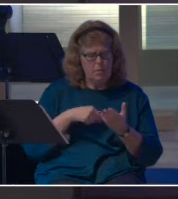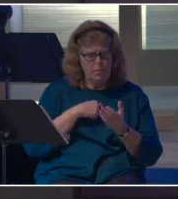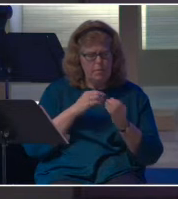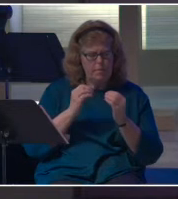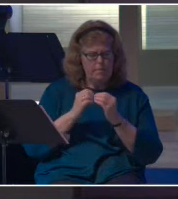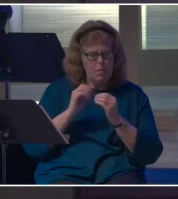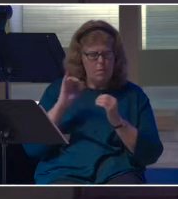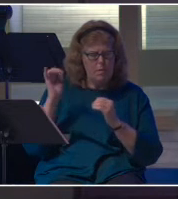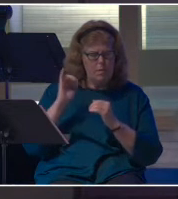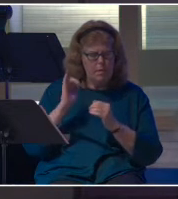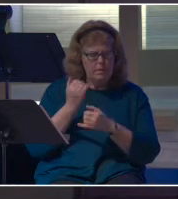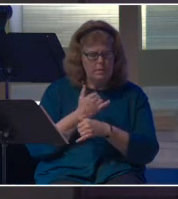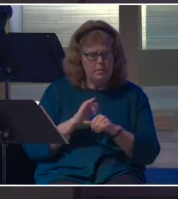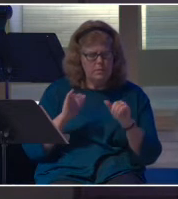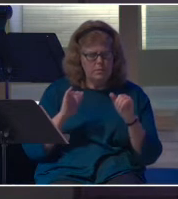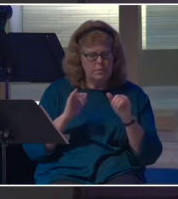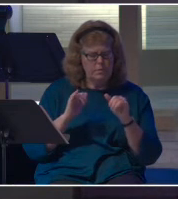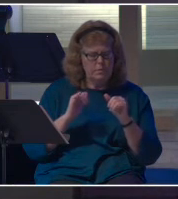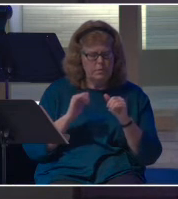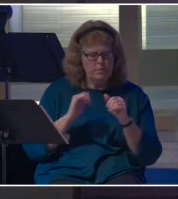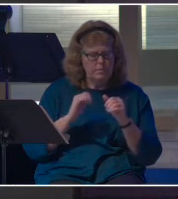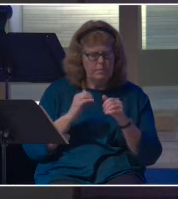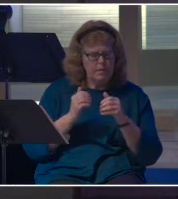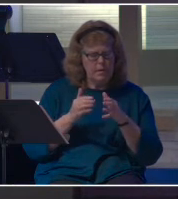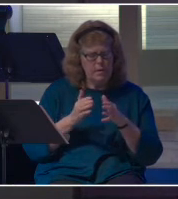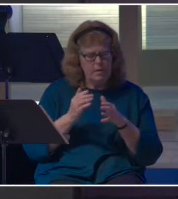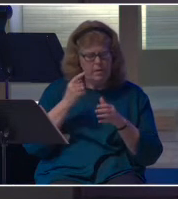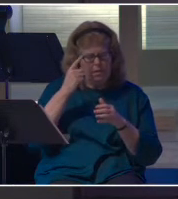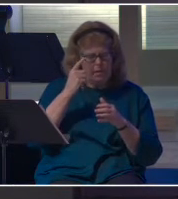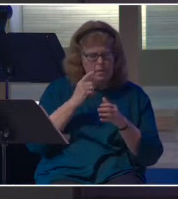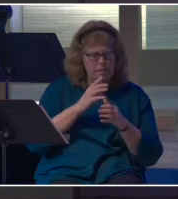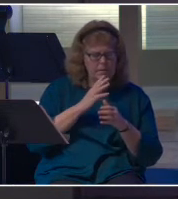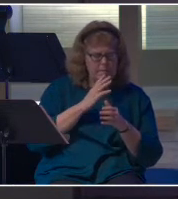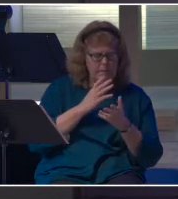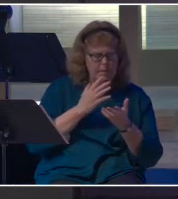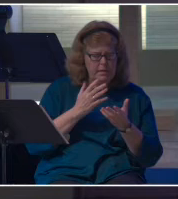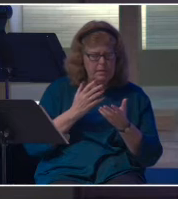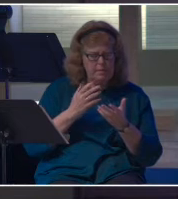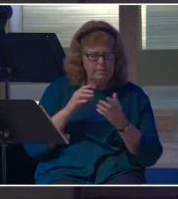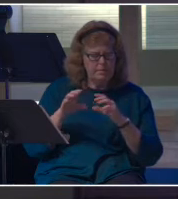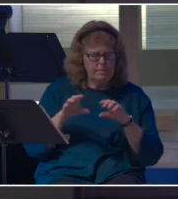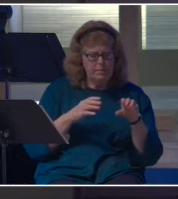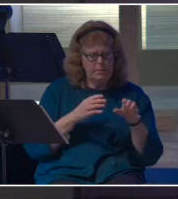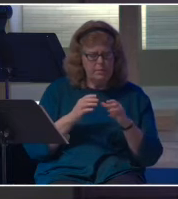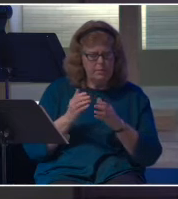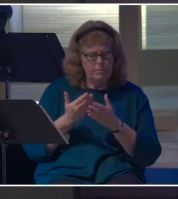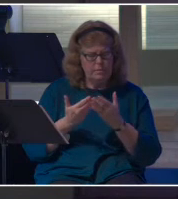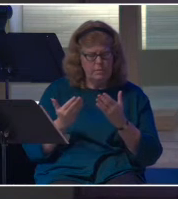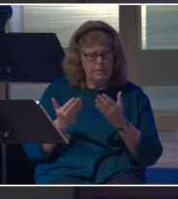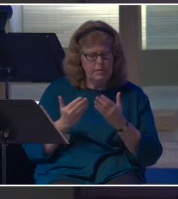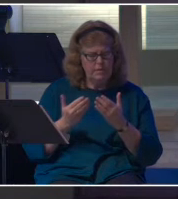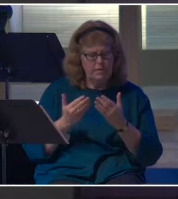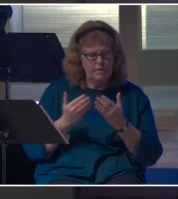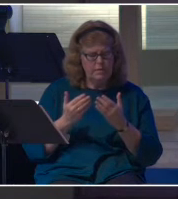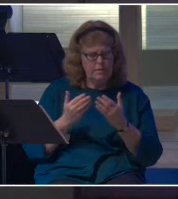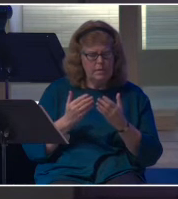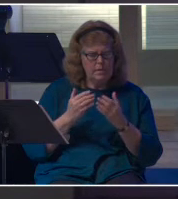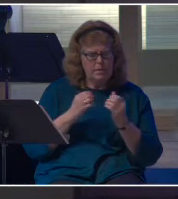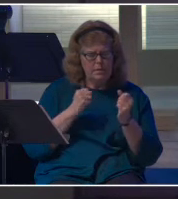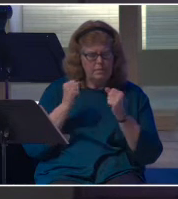like Yeshua in the way that we think, in the way that we speak, in the way that we live. It's in his powerful name that we